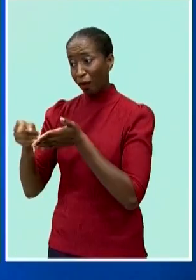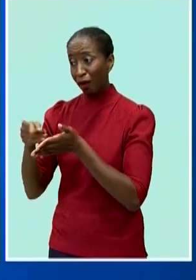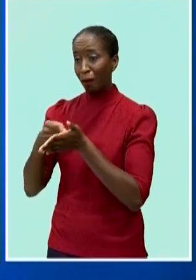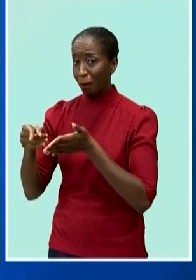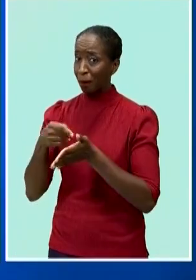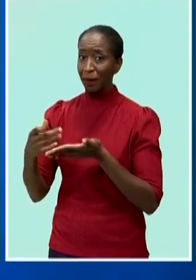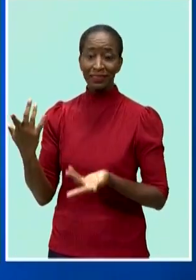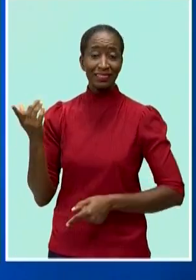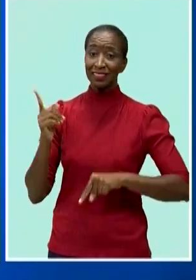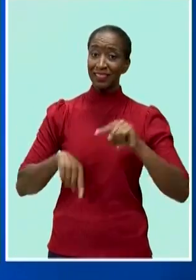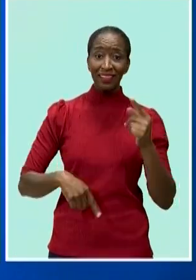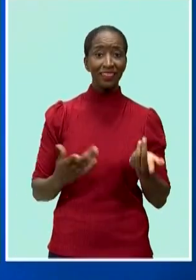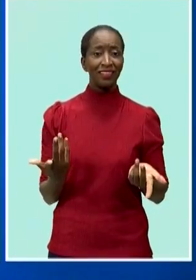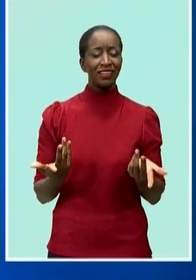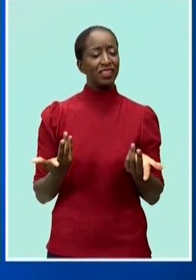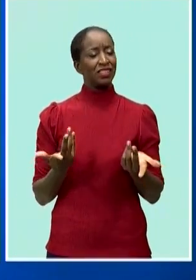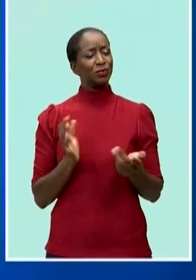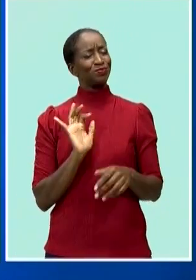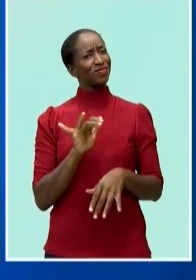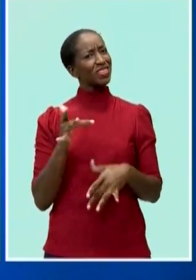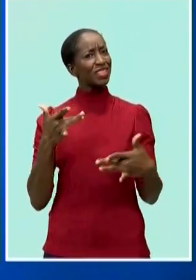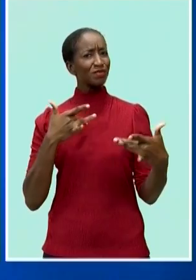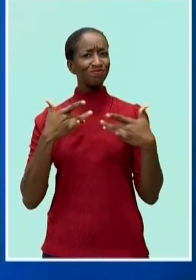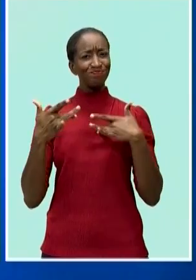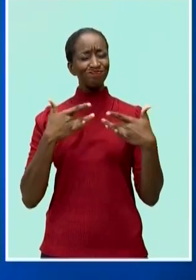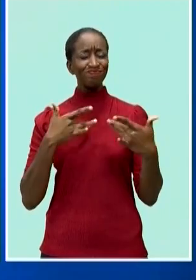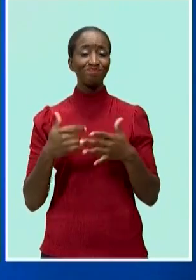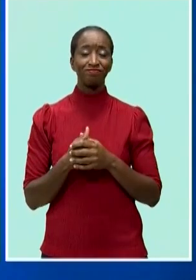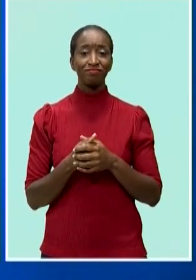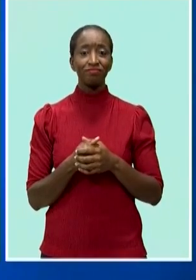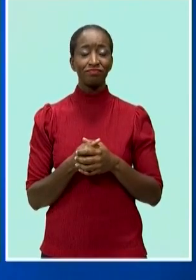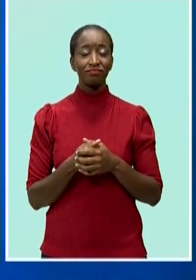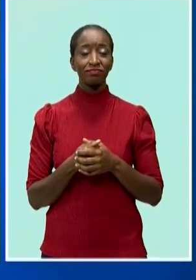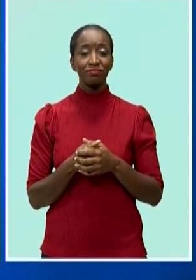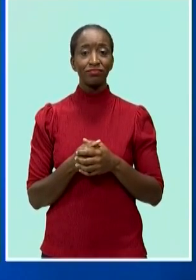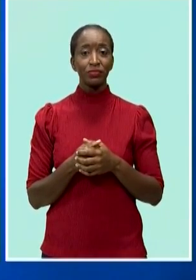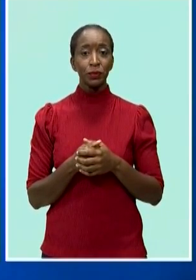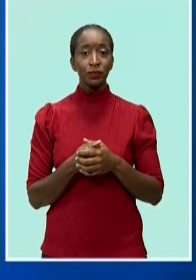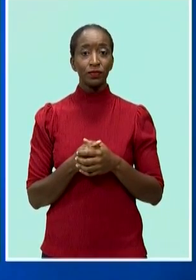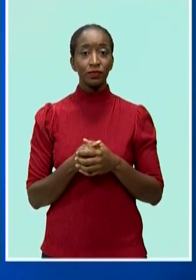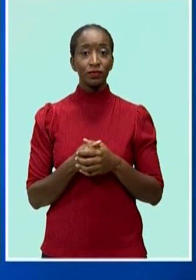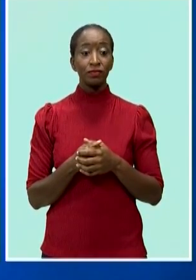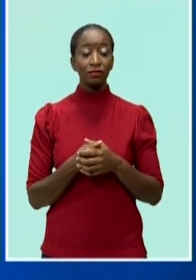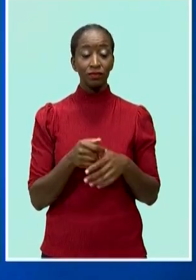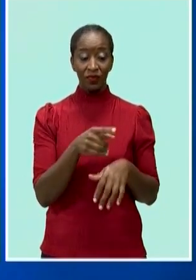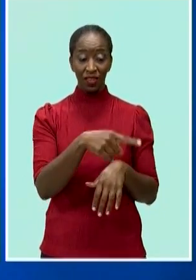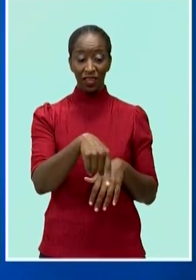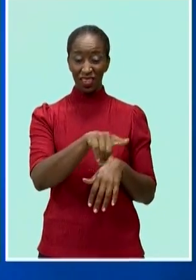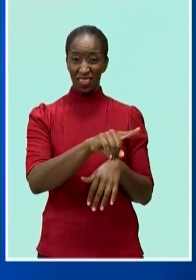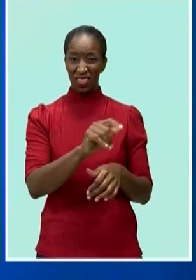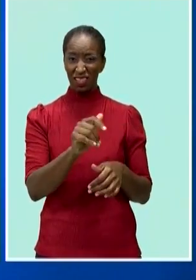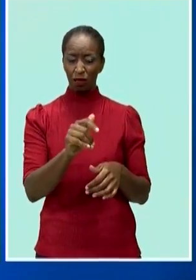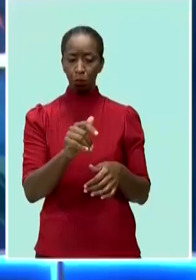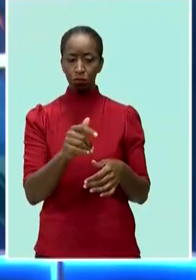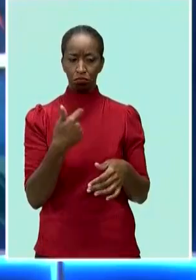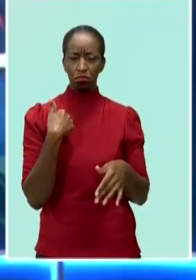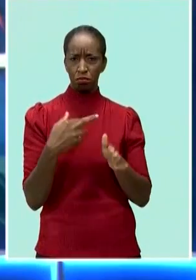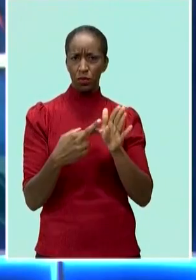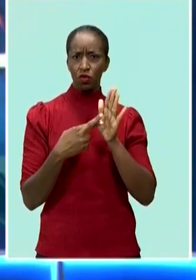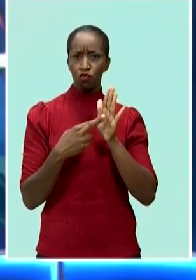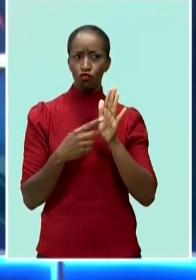this is something, a source of concern. It continues to bother them, and obviously if it bothers them, it must bother me too.